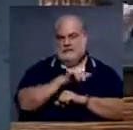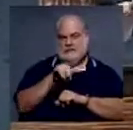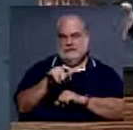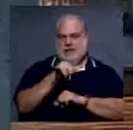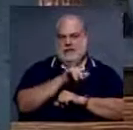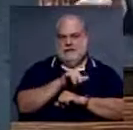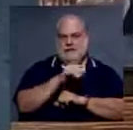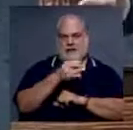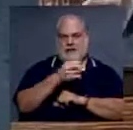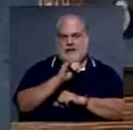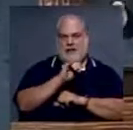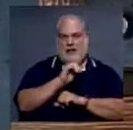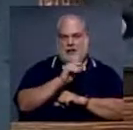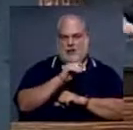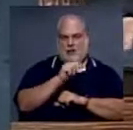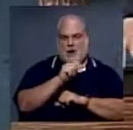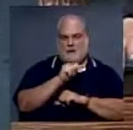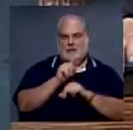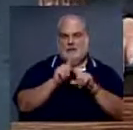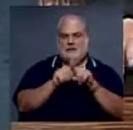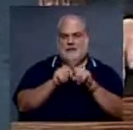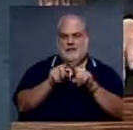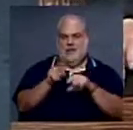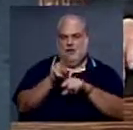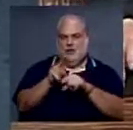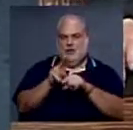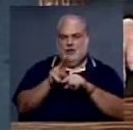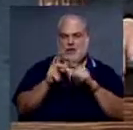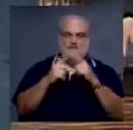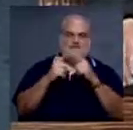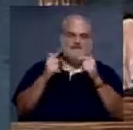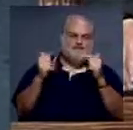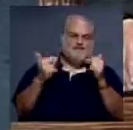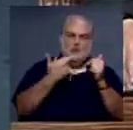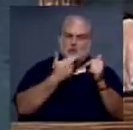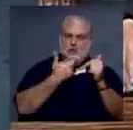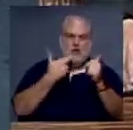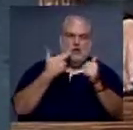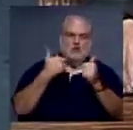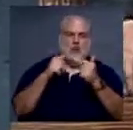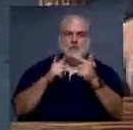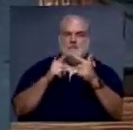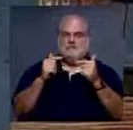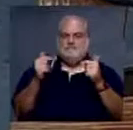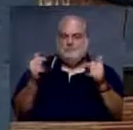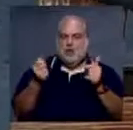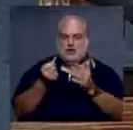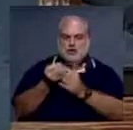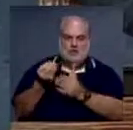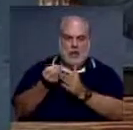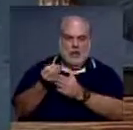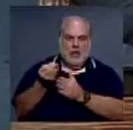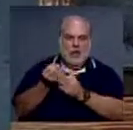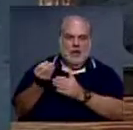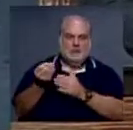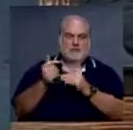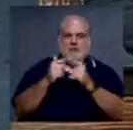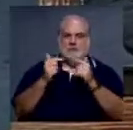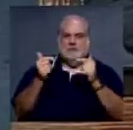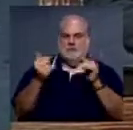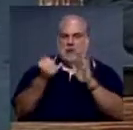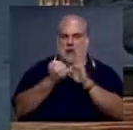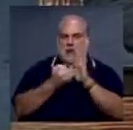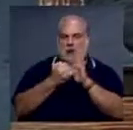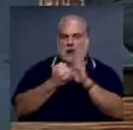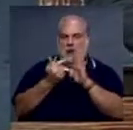are different uses. There's lots of restaurants, there's lots of shops, there's art galleries.